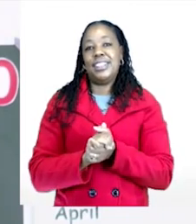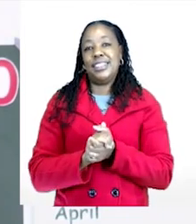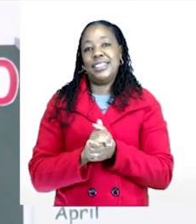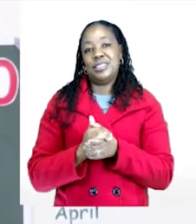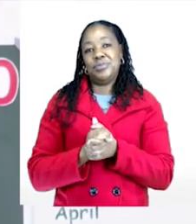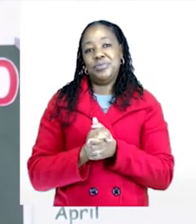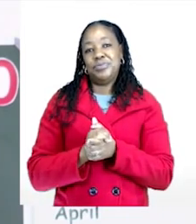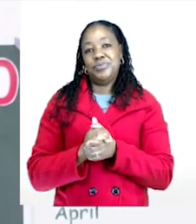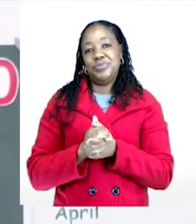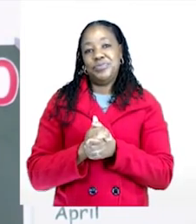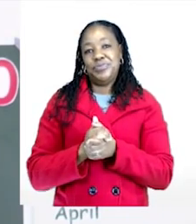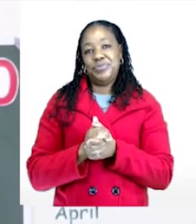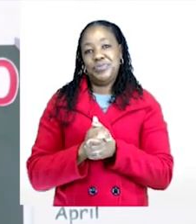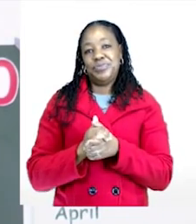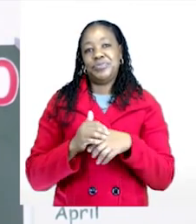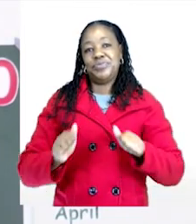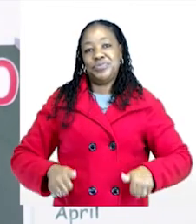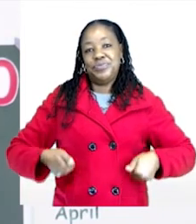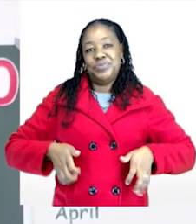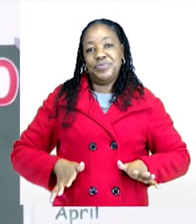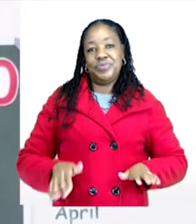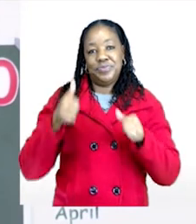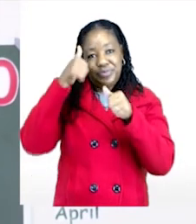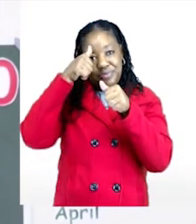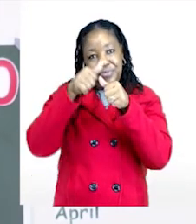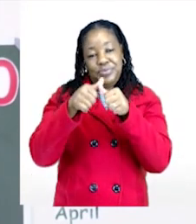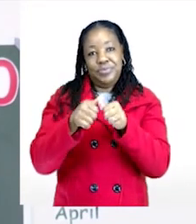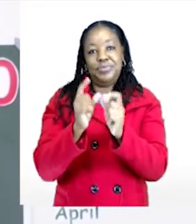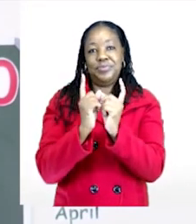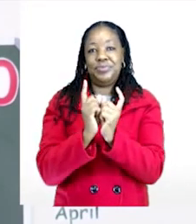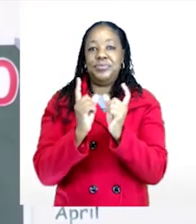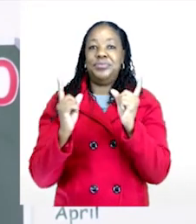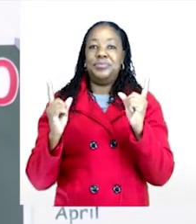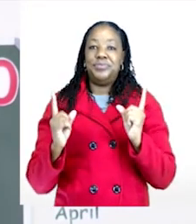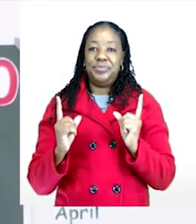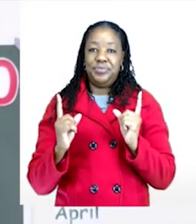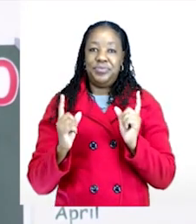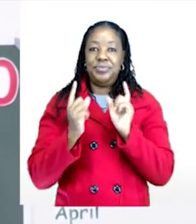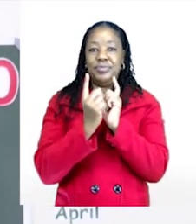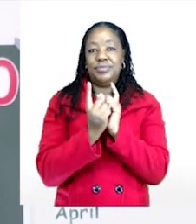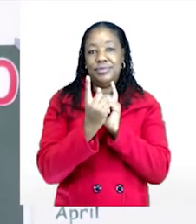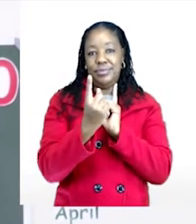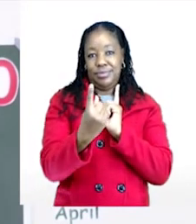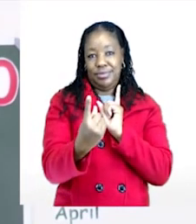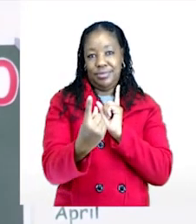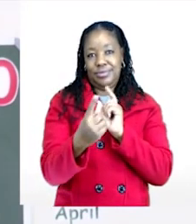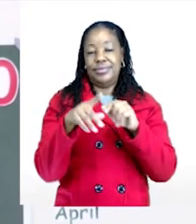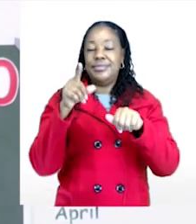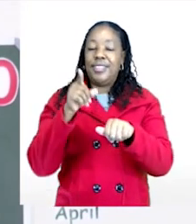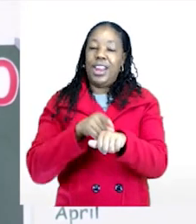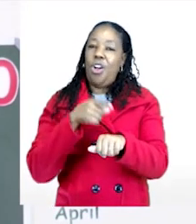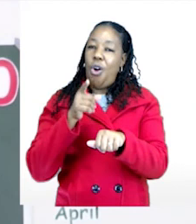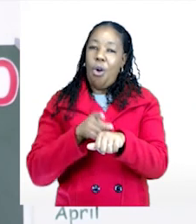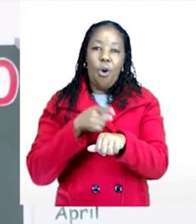sanitized. Well done, boys and girls. Now remember, you must maintain your social distance